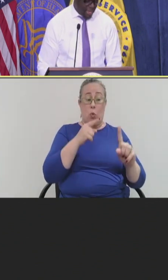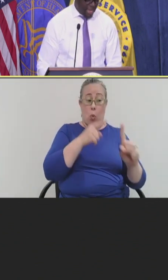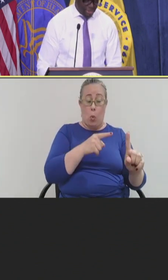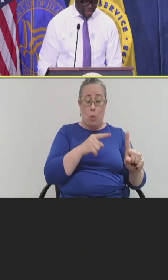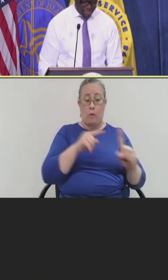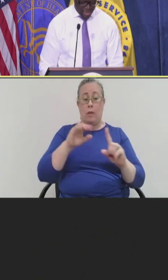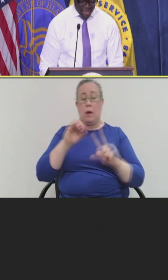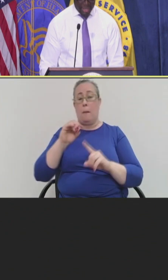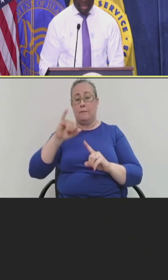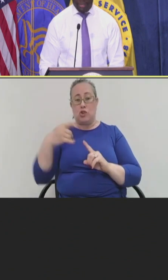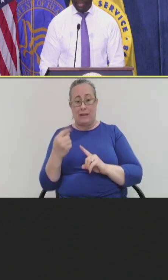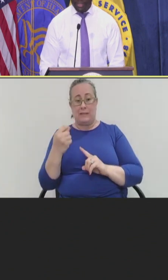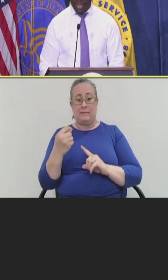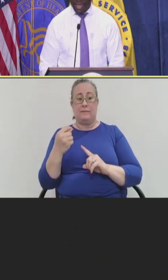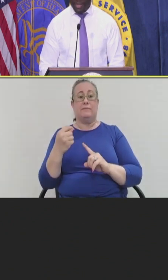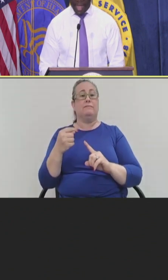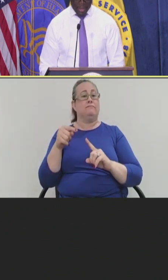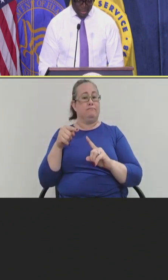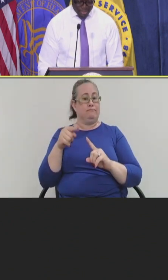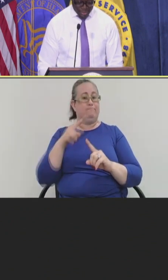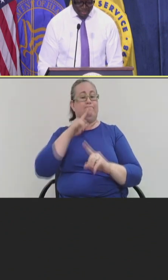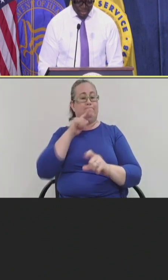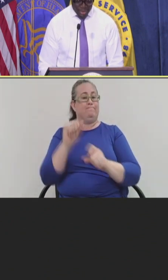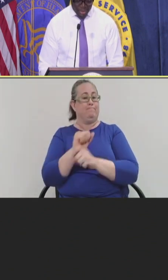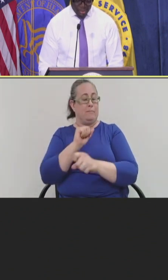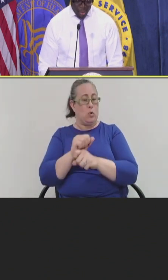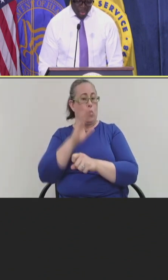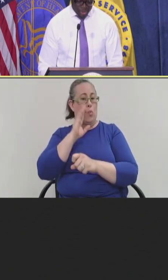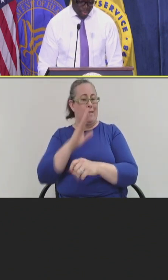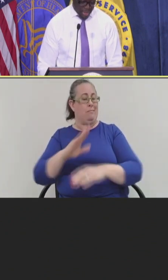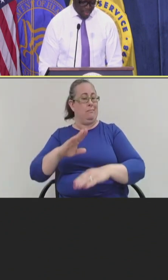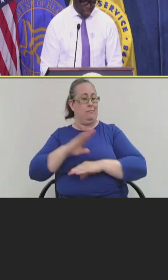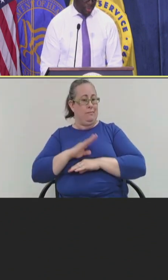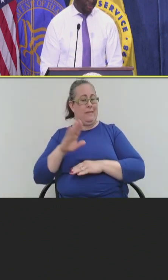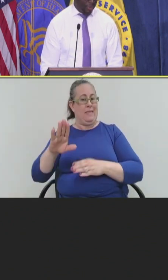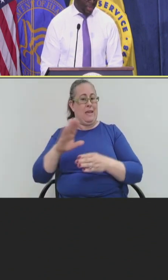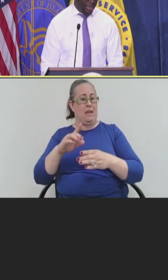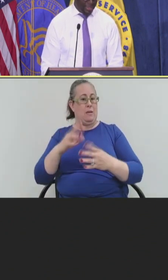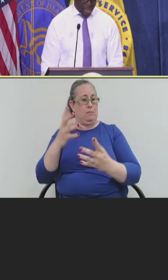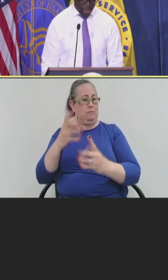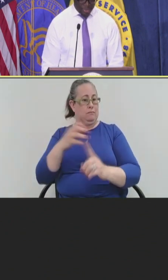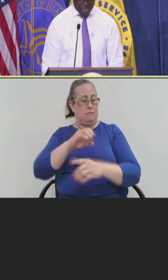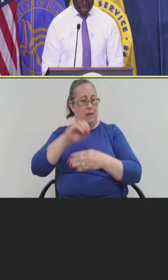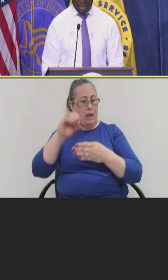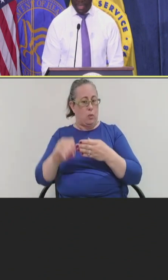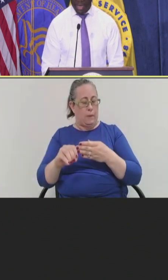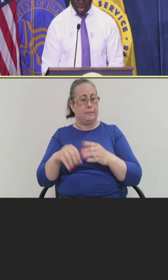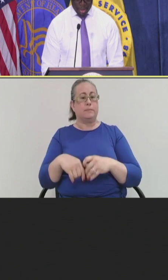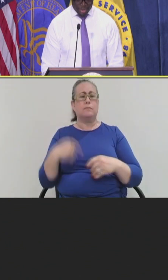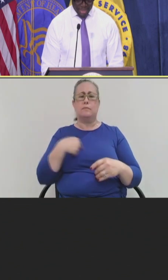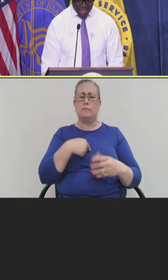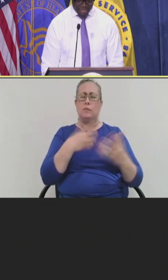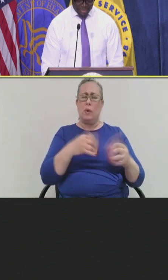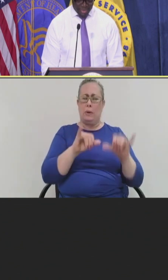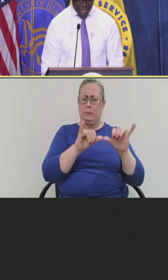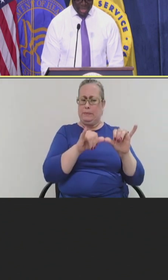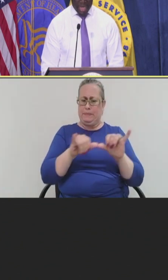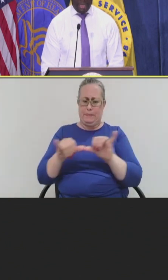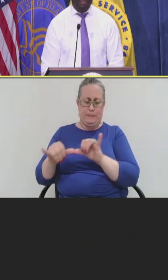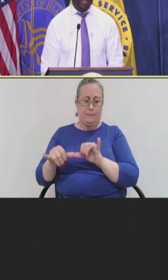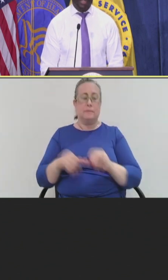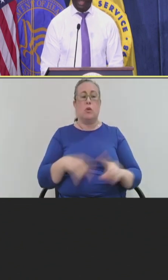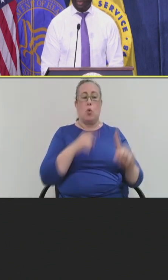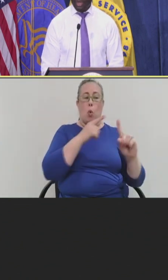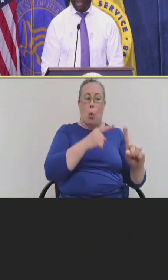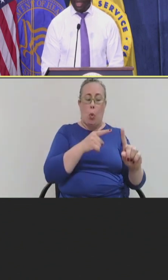are achieving desired outcomes. We want to be able to evaluate these goals and our objectives, and